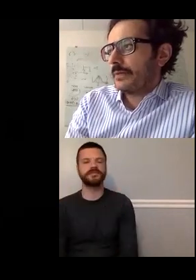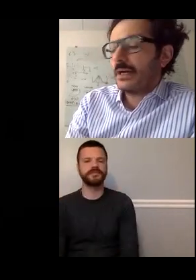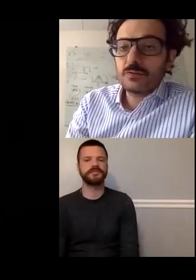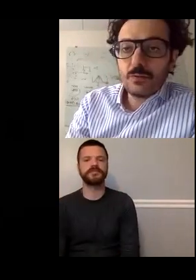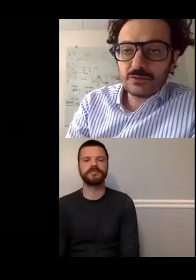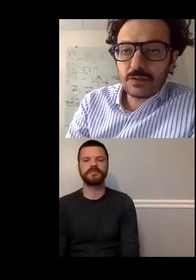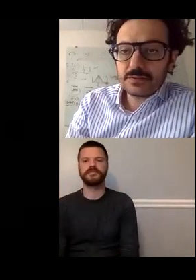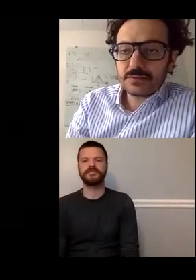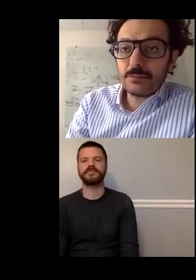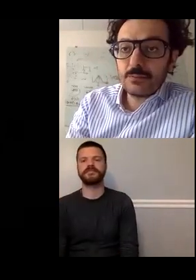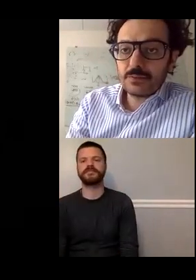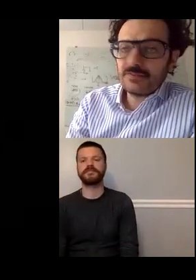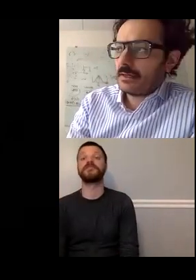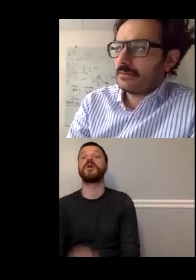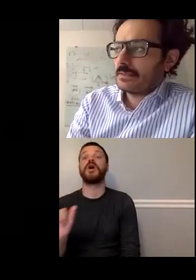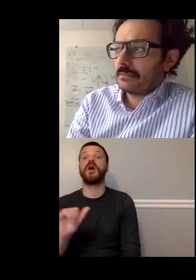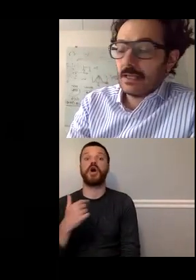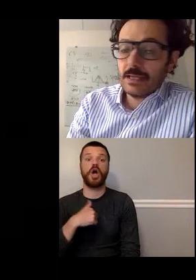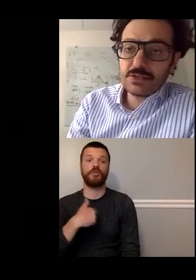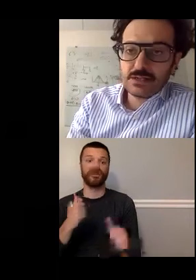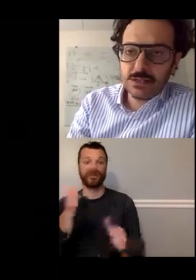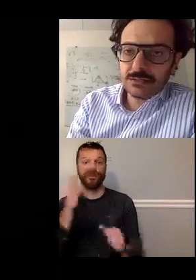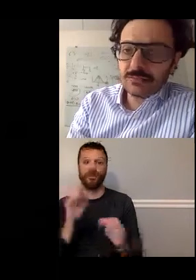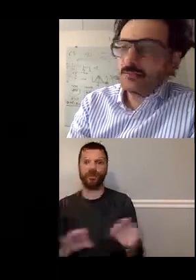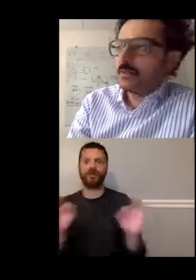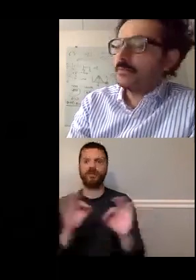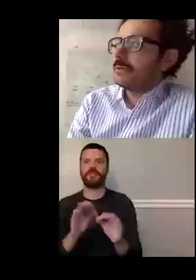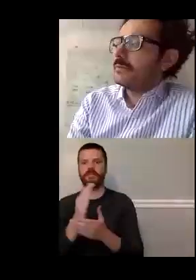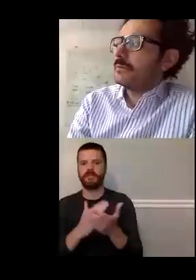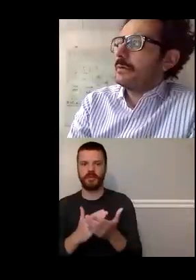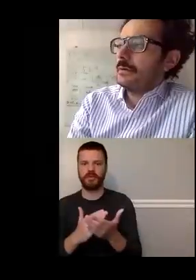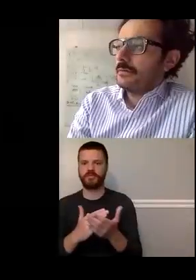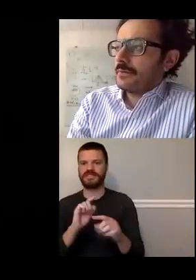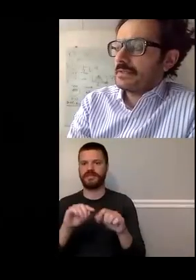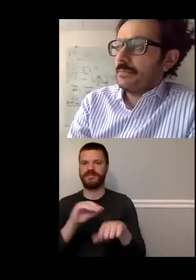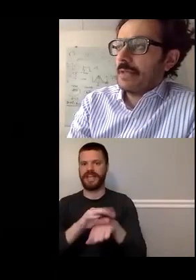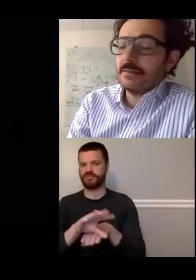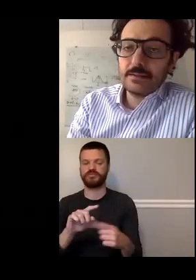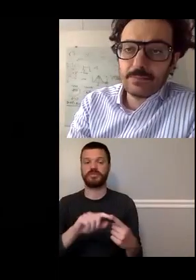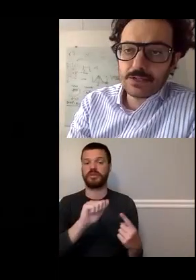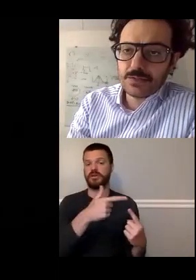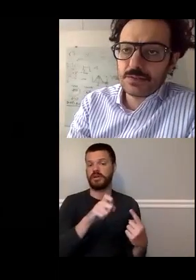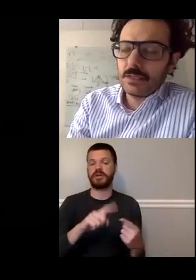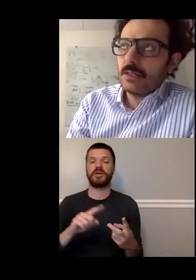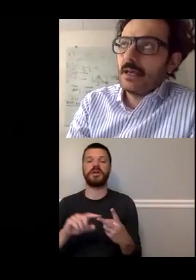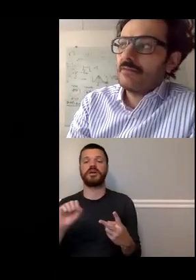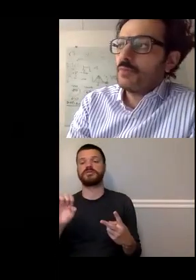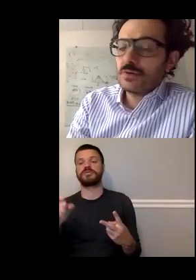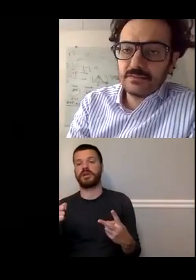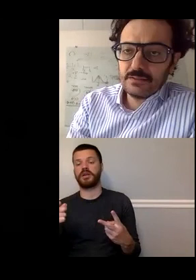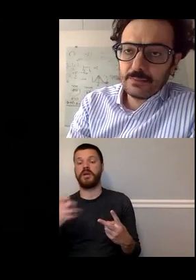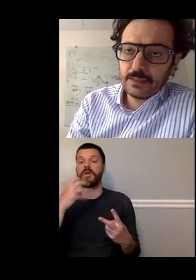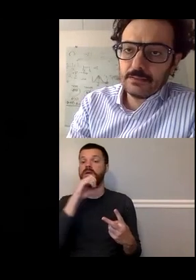We are trying to also understand important factors like age and sex, right? Because, for example, elderly patients have